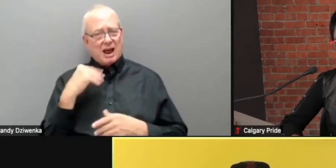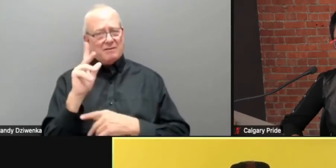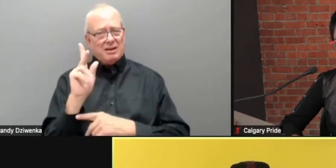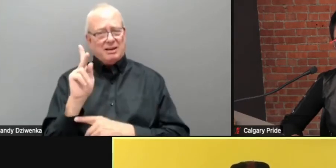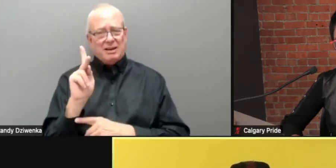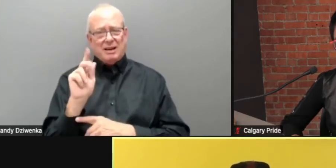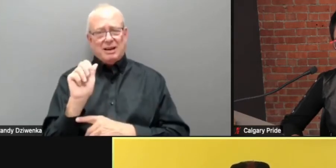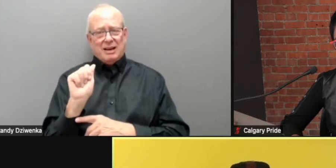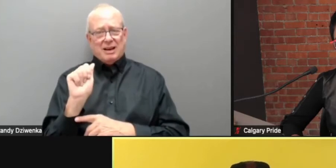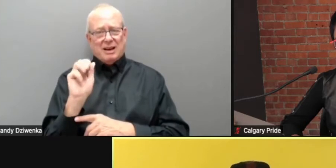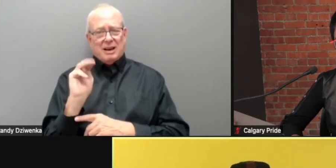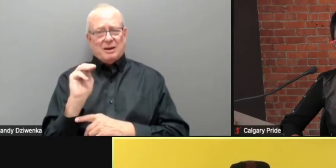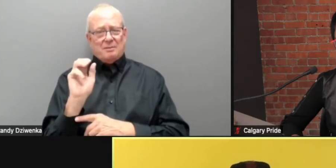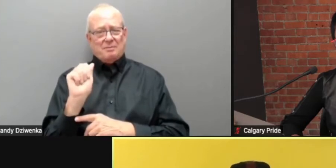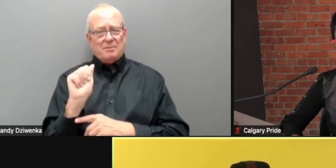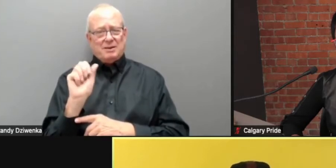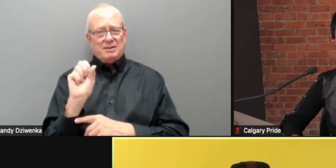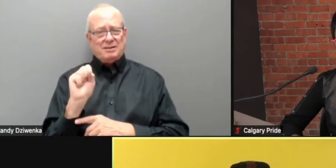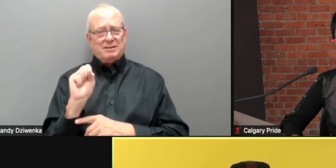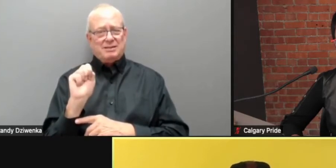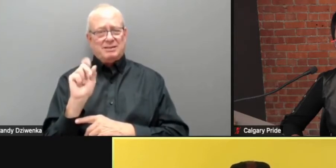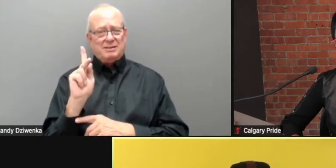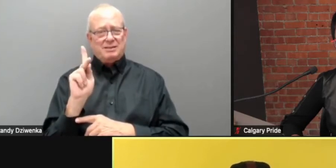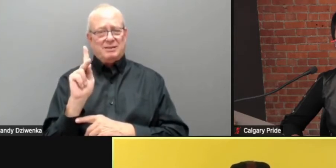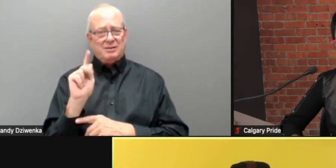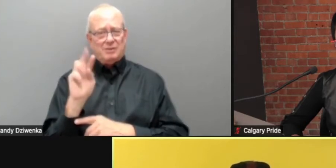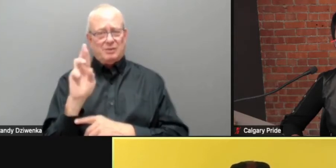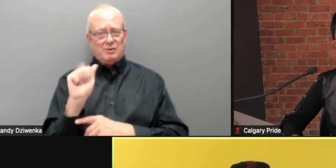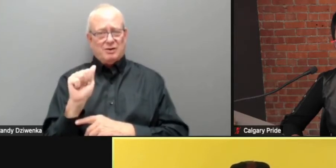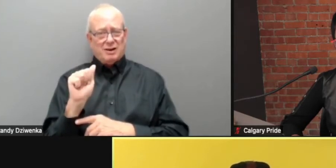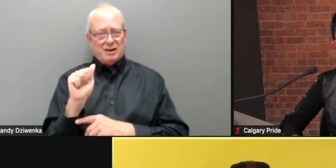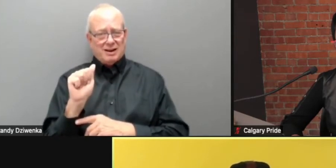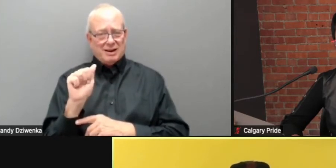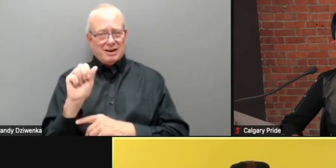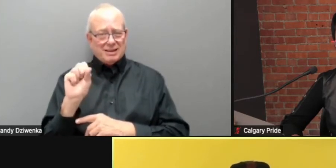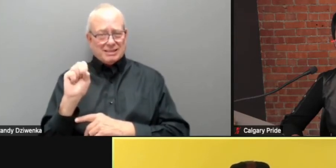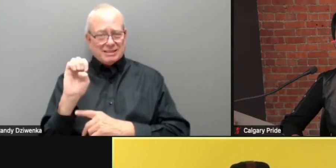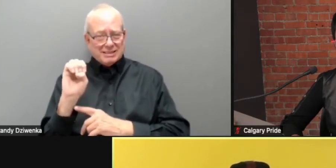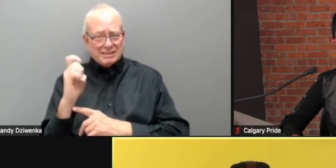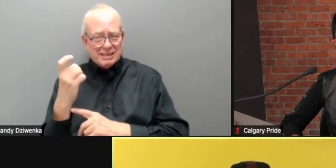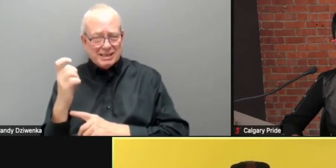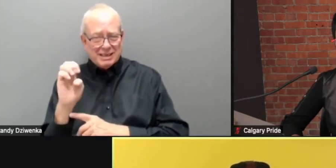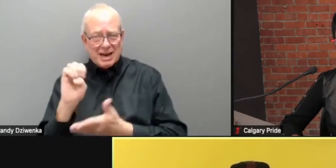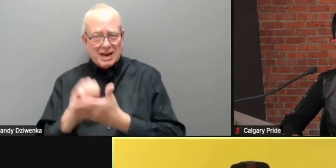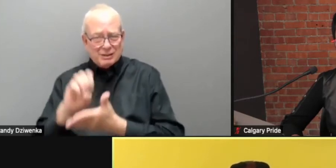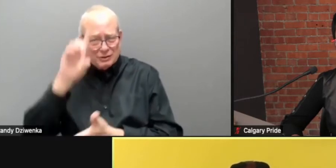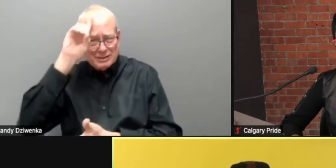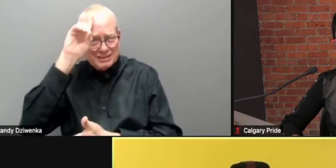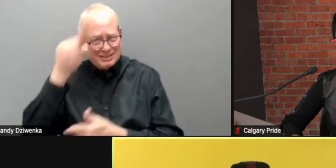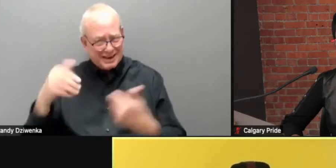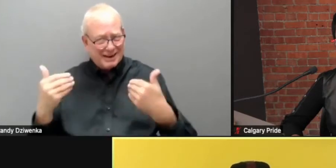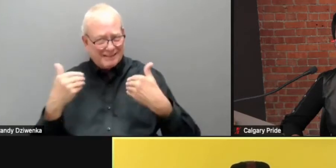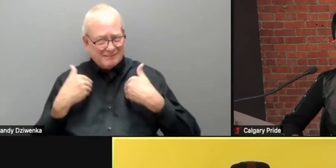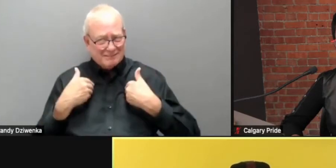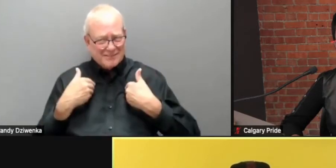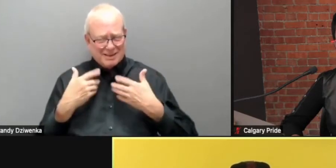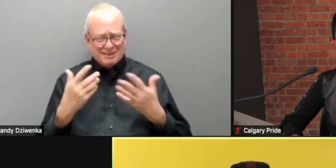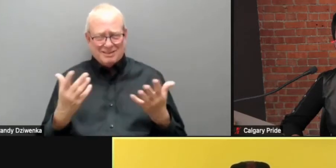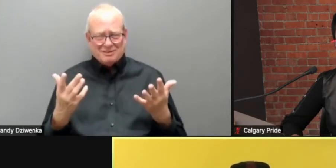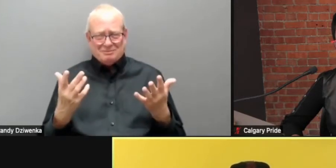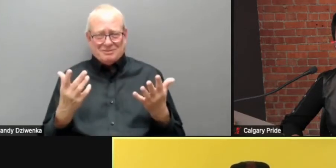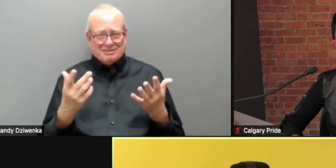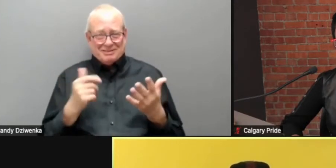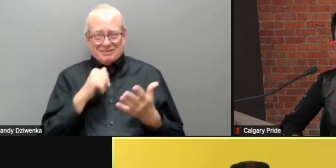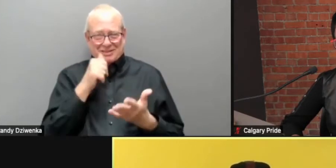So sex education itself is a taboo in our country. People don't talk about sex, so how are they going to even talk about